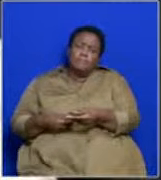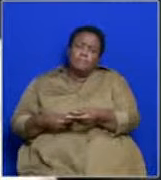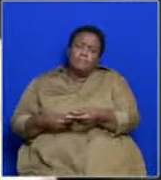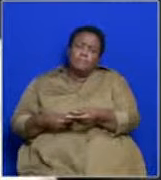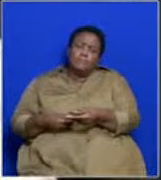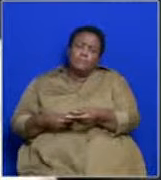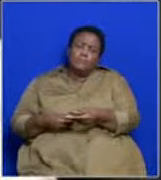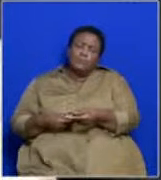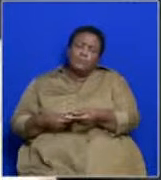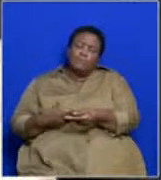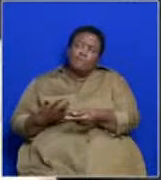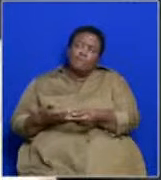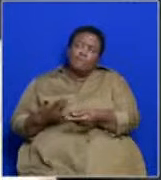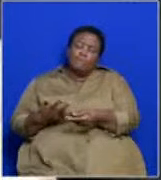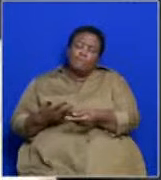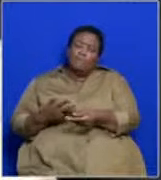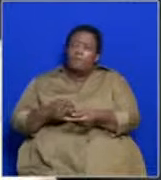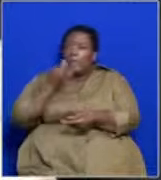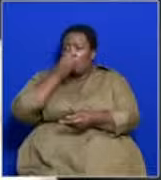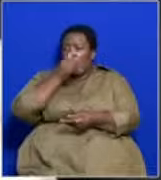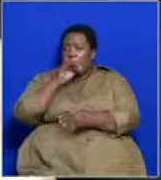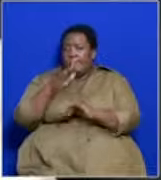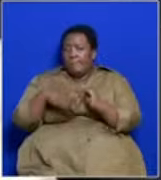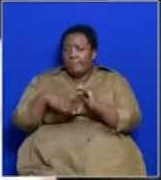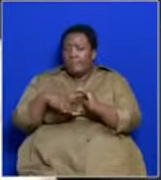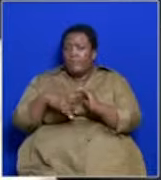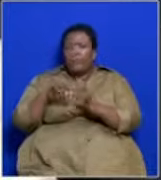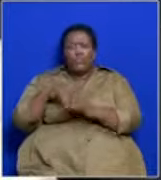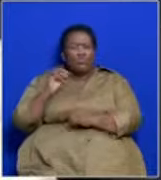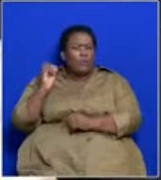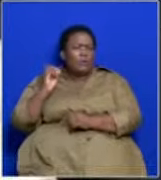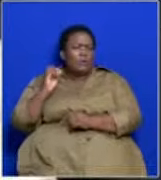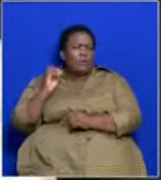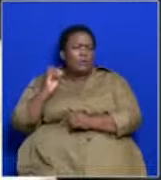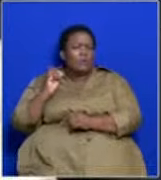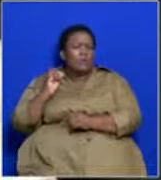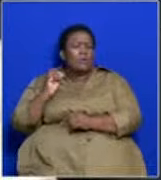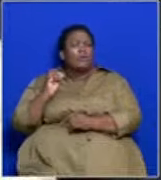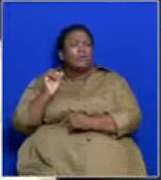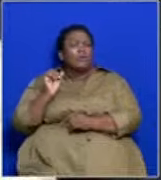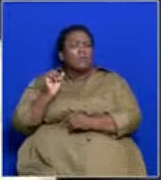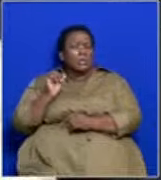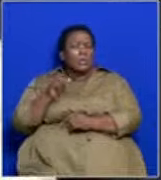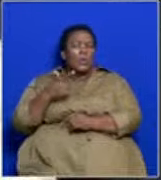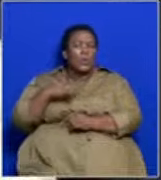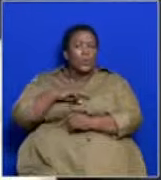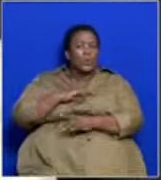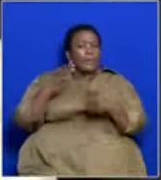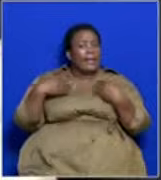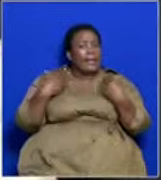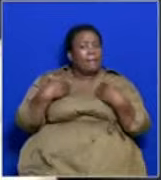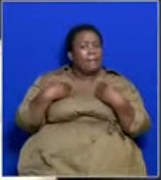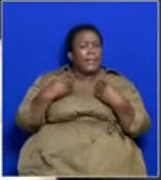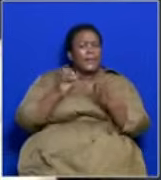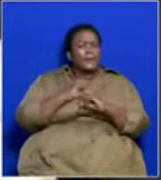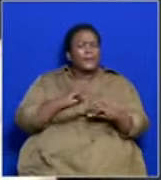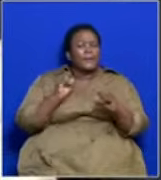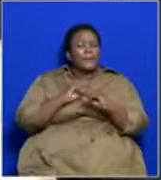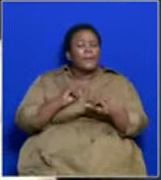criminal charges are being withdrawn, even if we are not happy. So that decision of